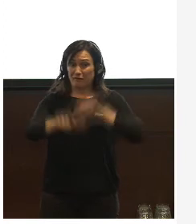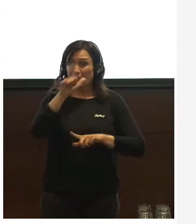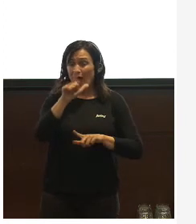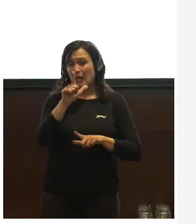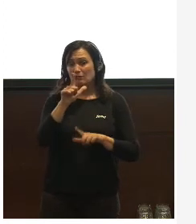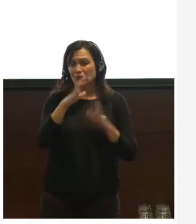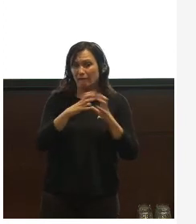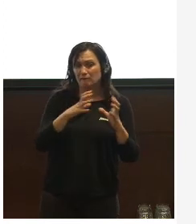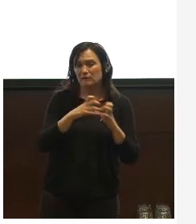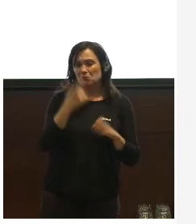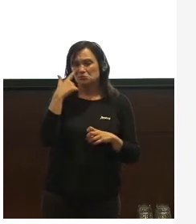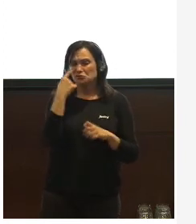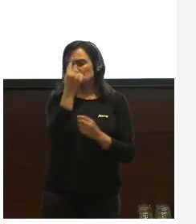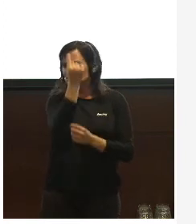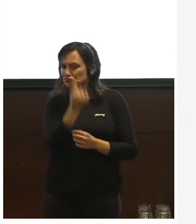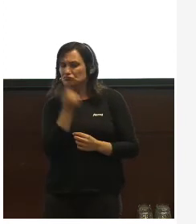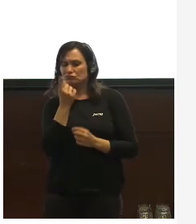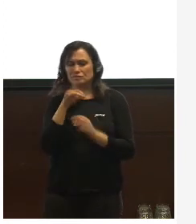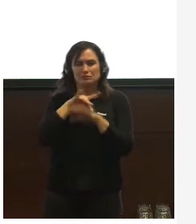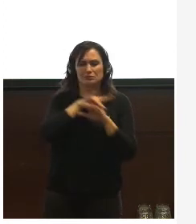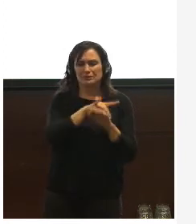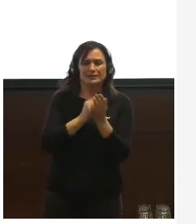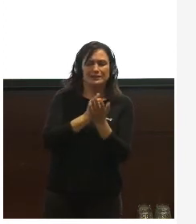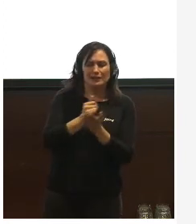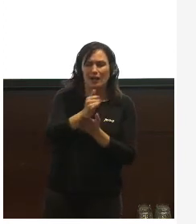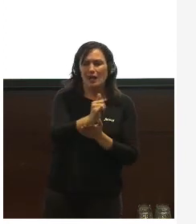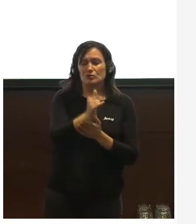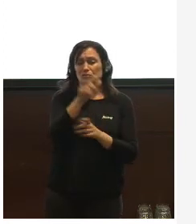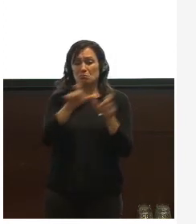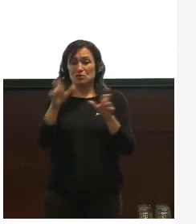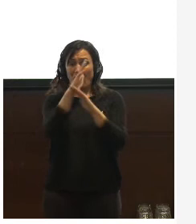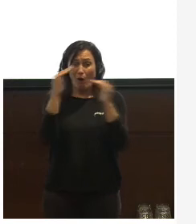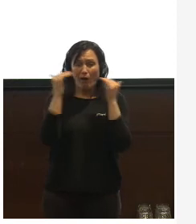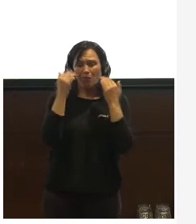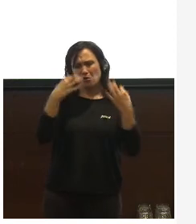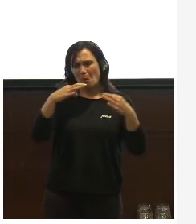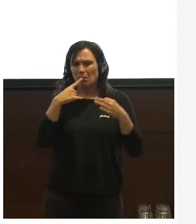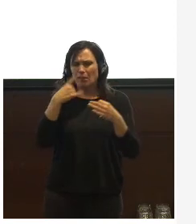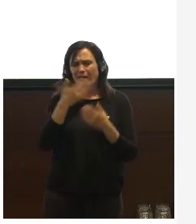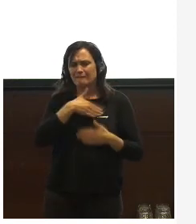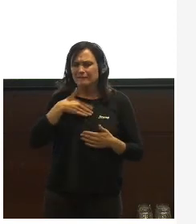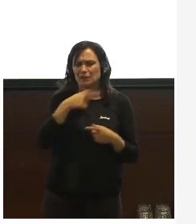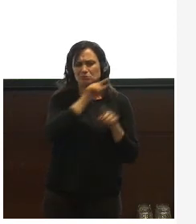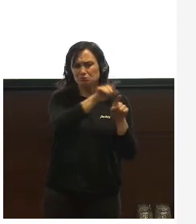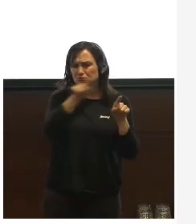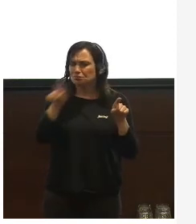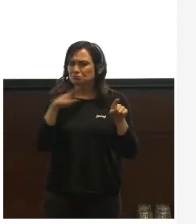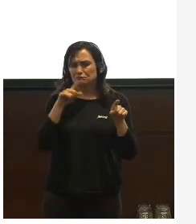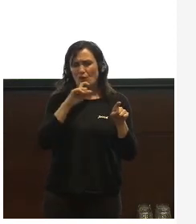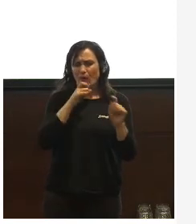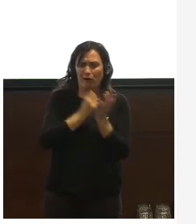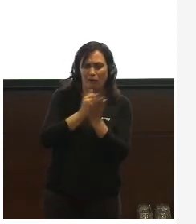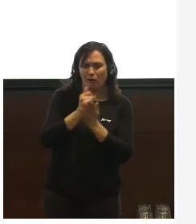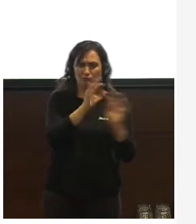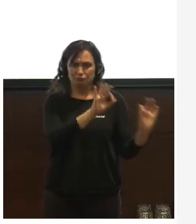come to the Netherlands. And we look at how we can make those as accessible as possible. And then in the end, when we have a